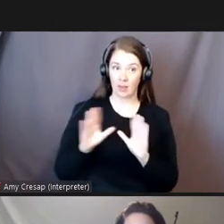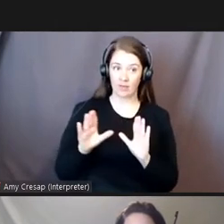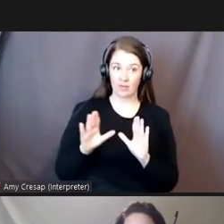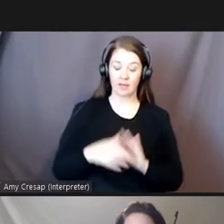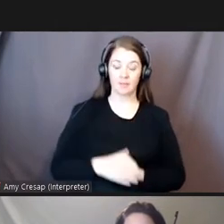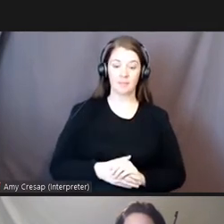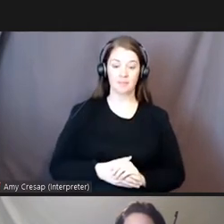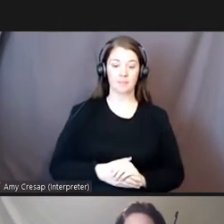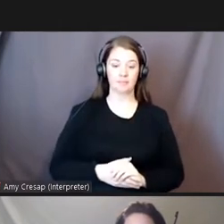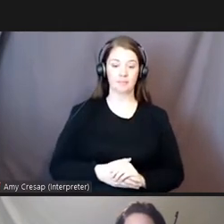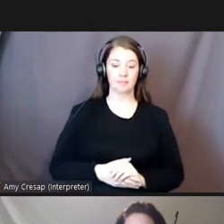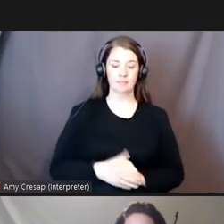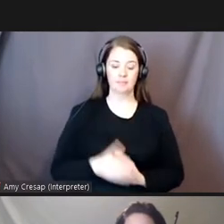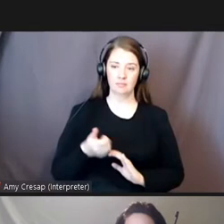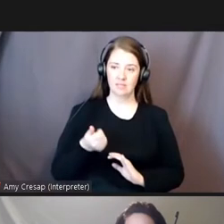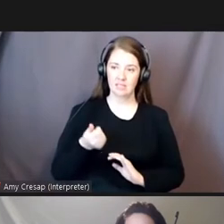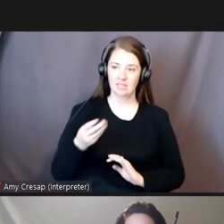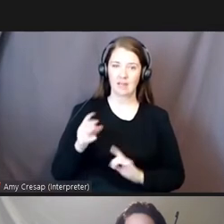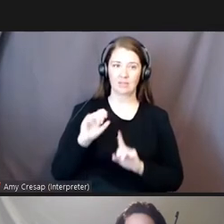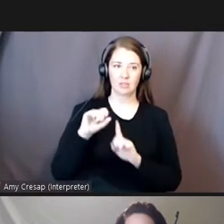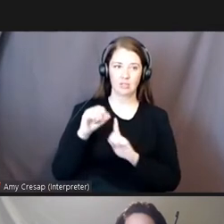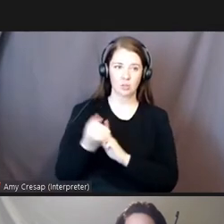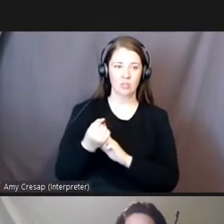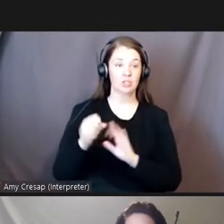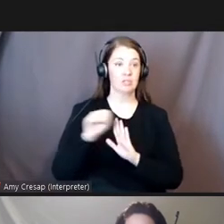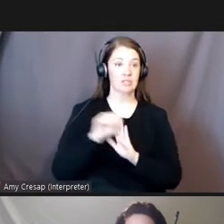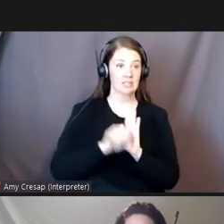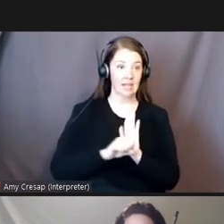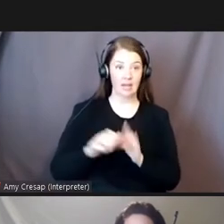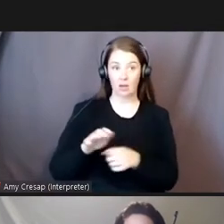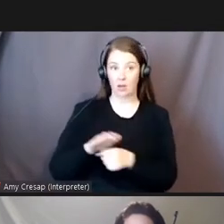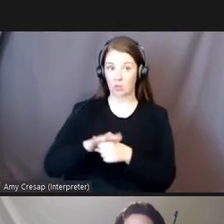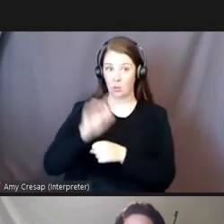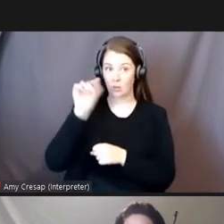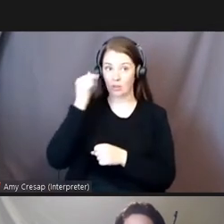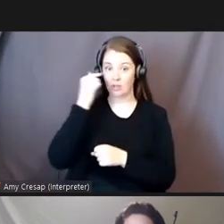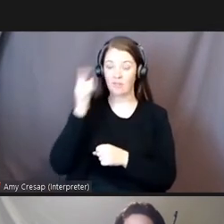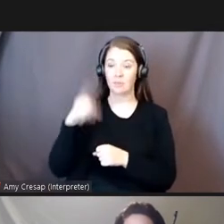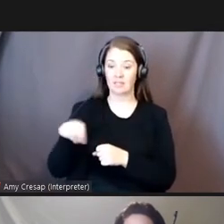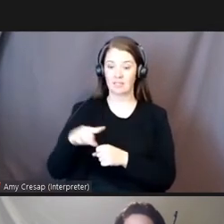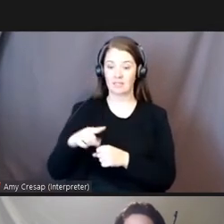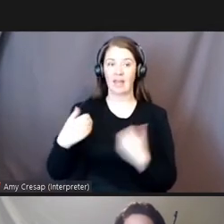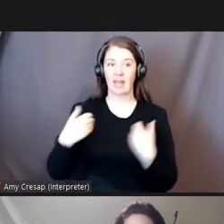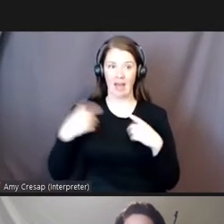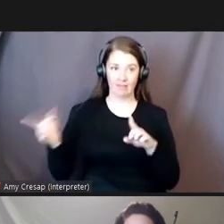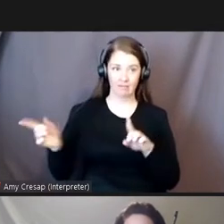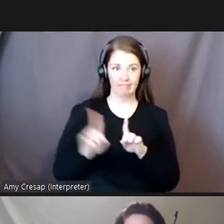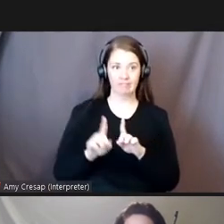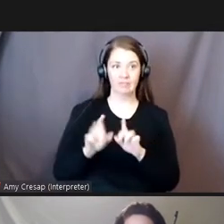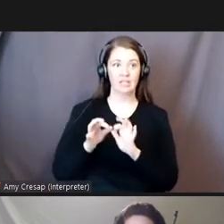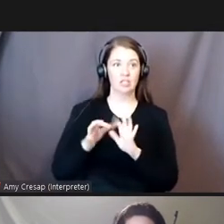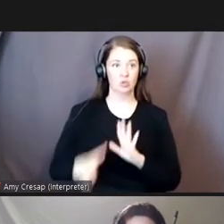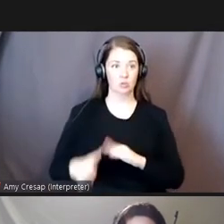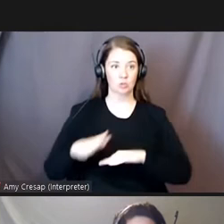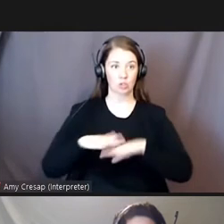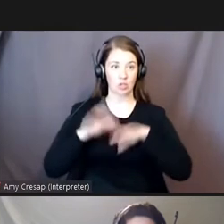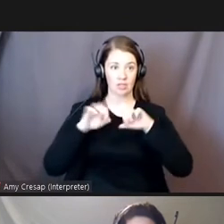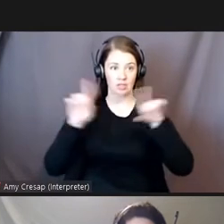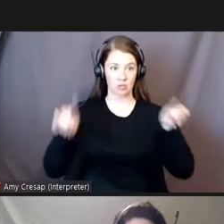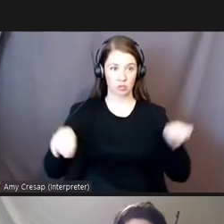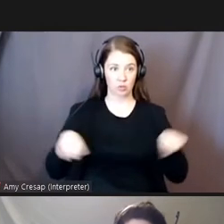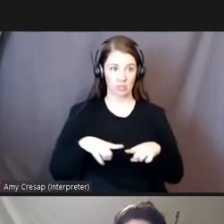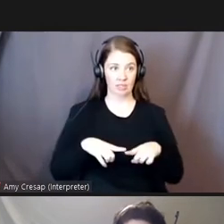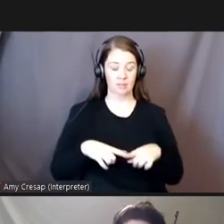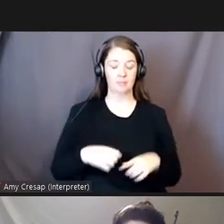are a number of instances where state and local governments present sign language interpreters on the screen. And the